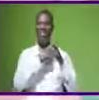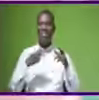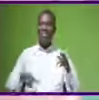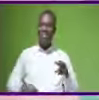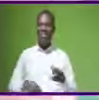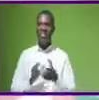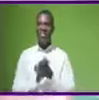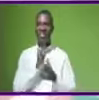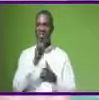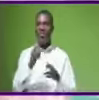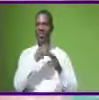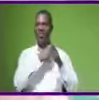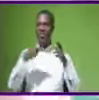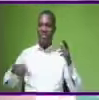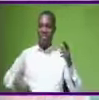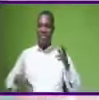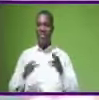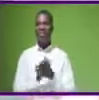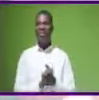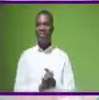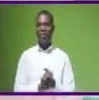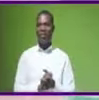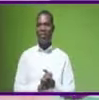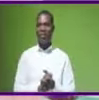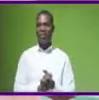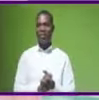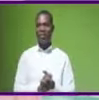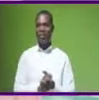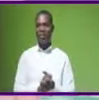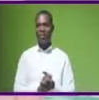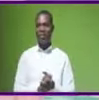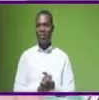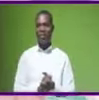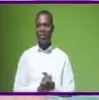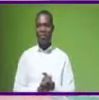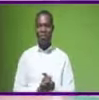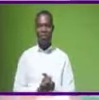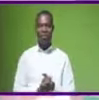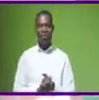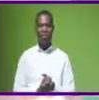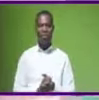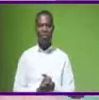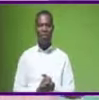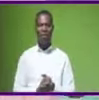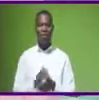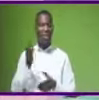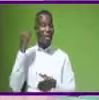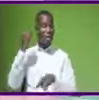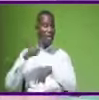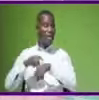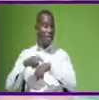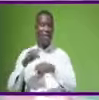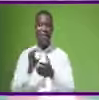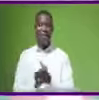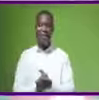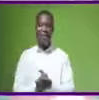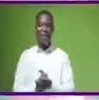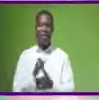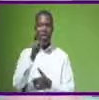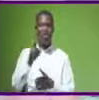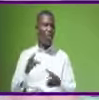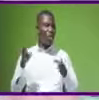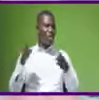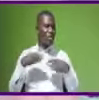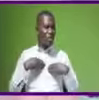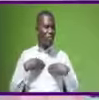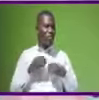Philadelphia this is crum na no be me na me de so bo bo ne se wajima tumo